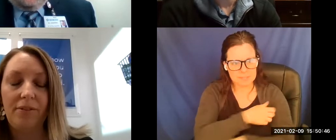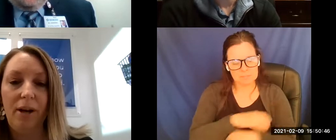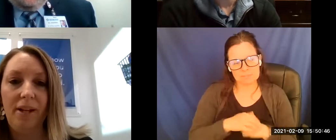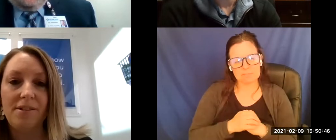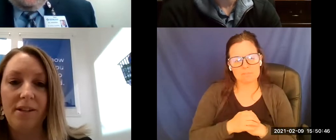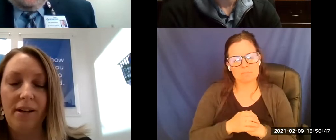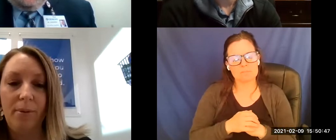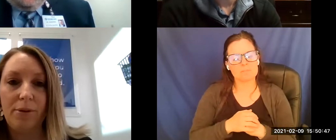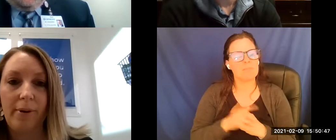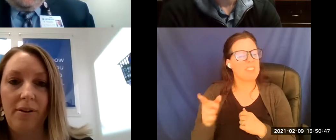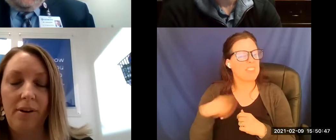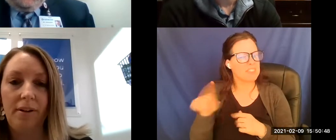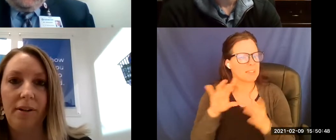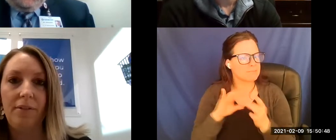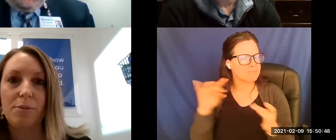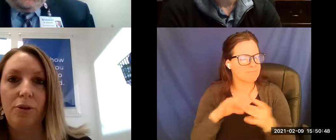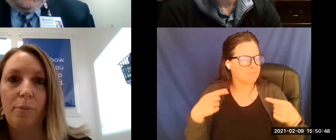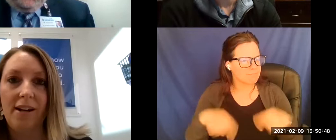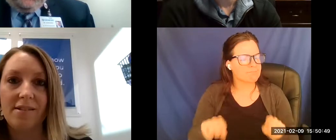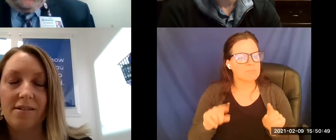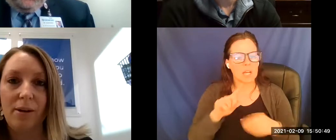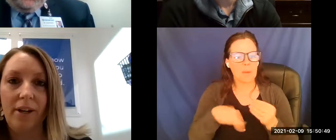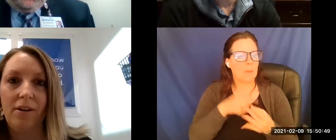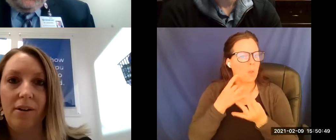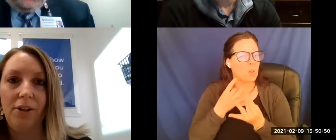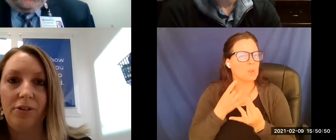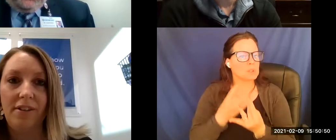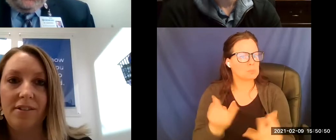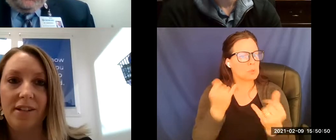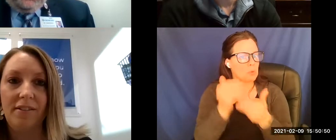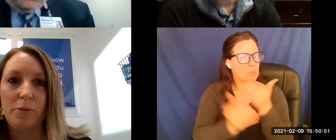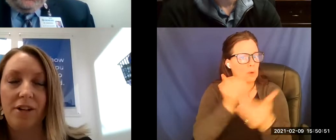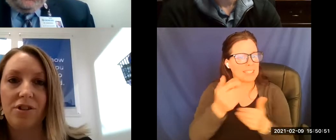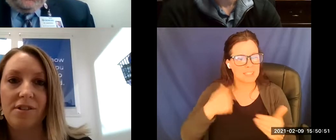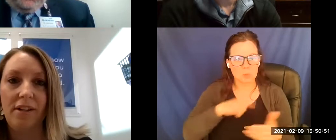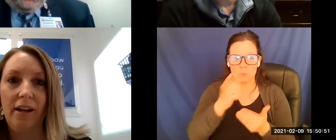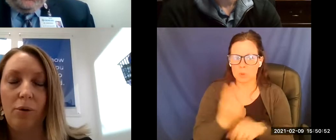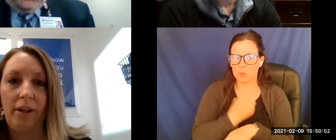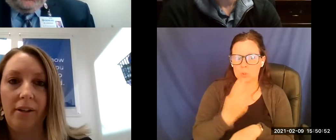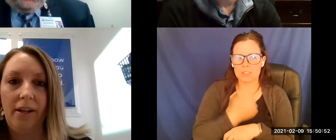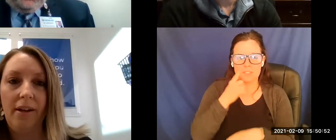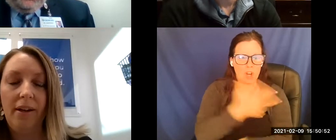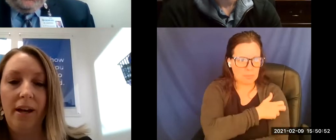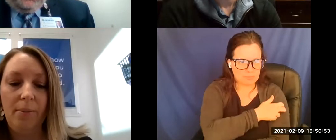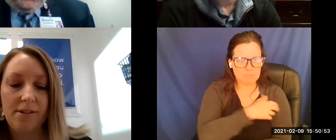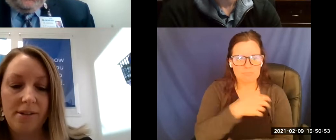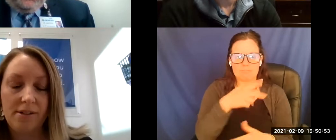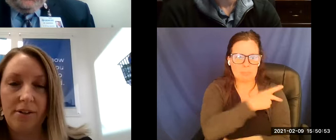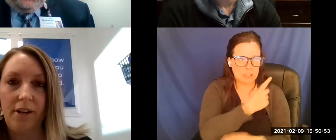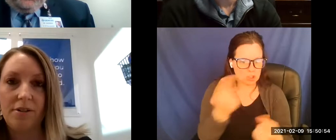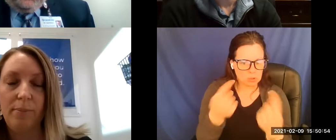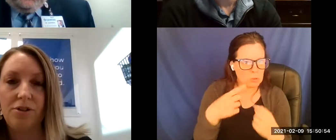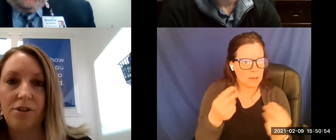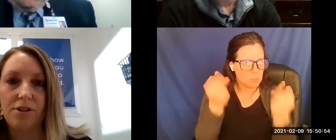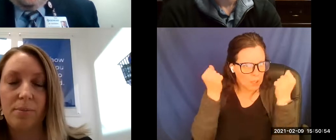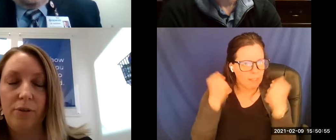have commented throughout on kind of the smooth process that we are all using to get these patients in and out quickly. And as Dr.